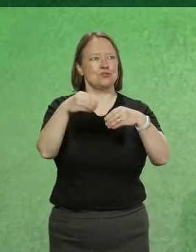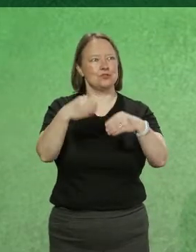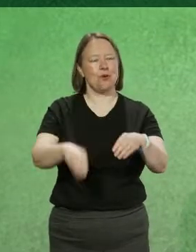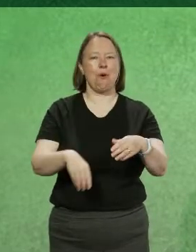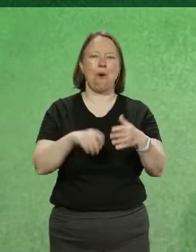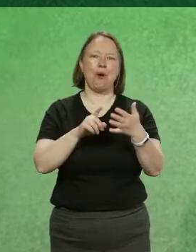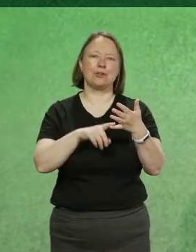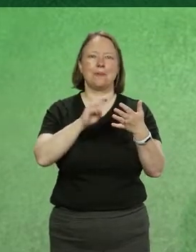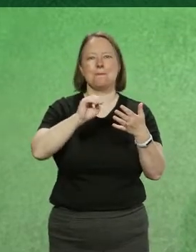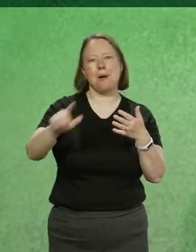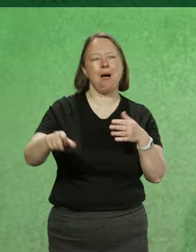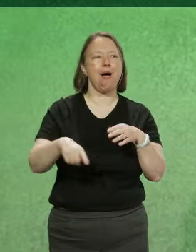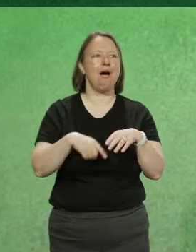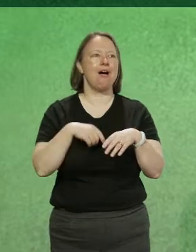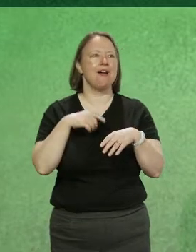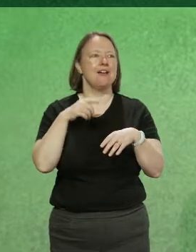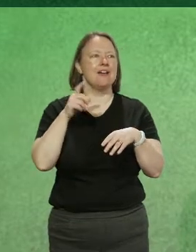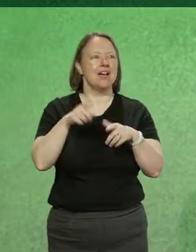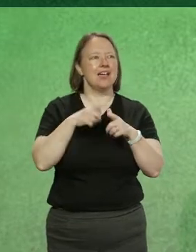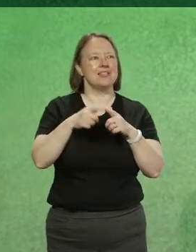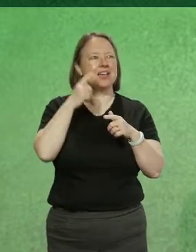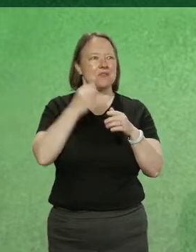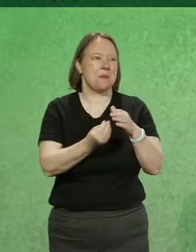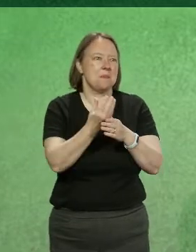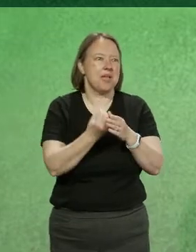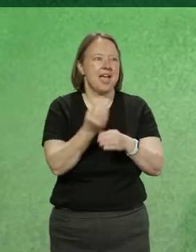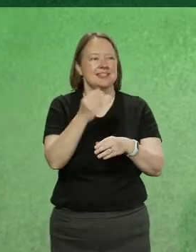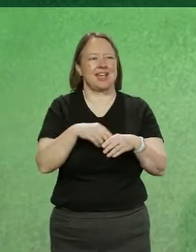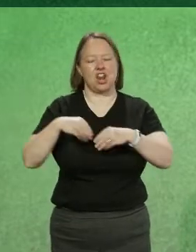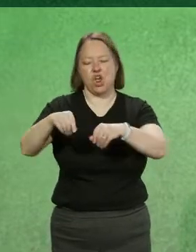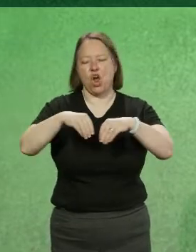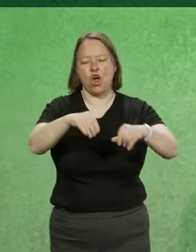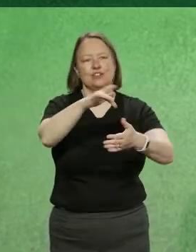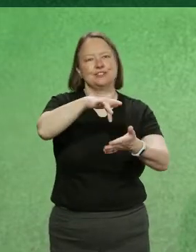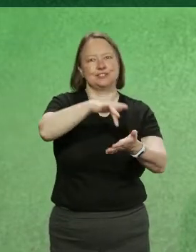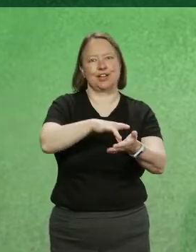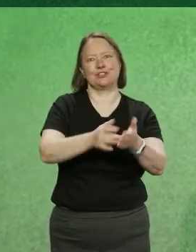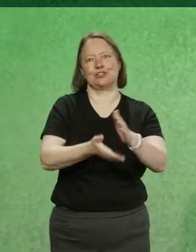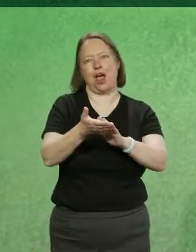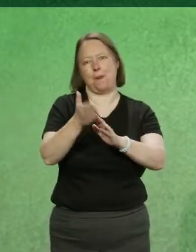And for the plants, we are targeting garden center operators.